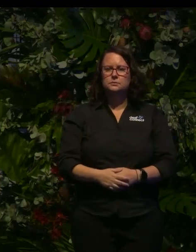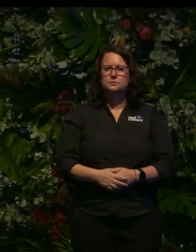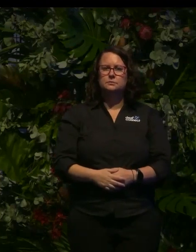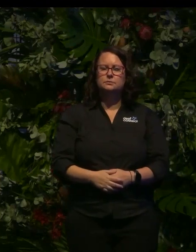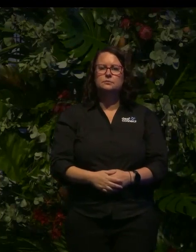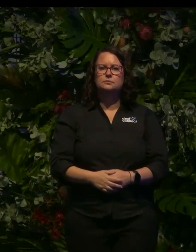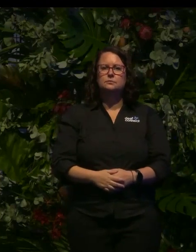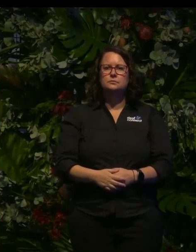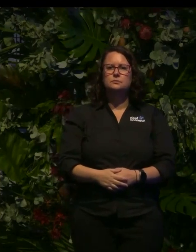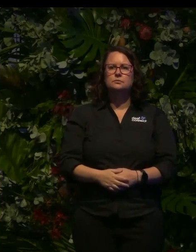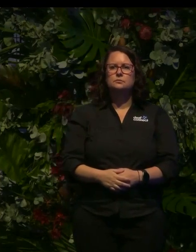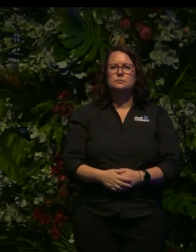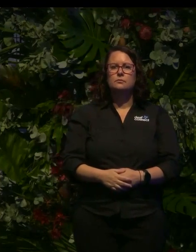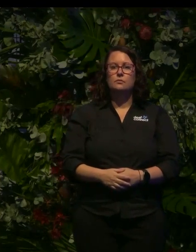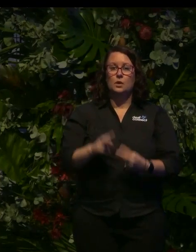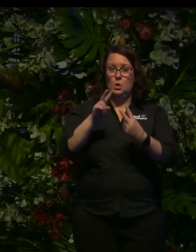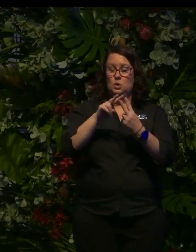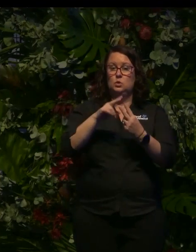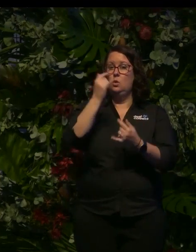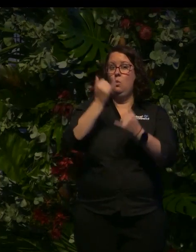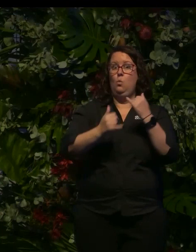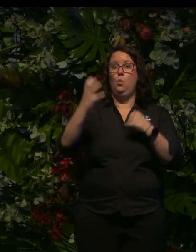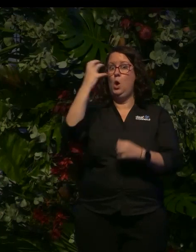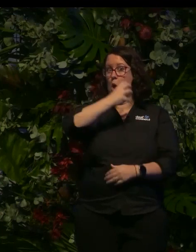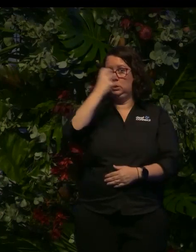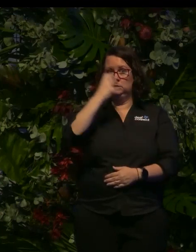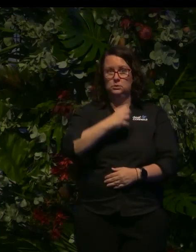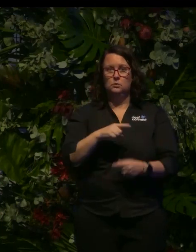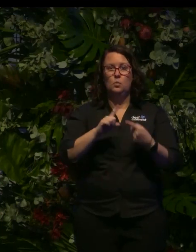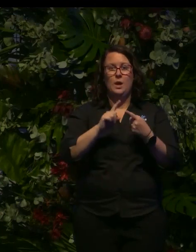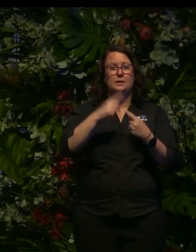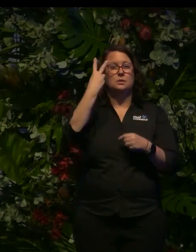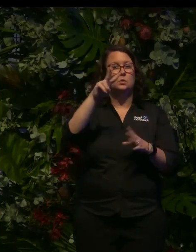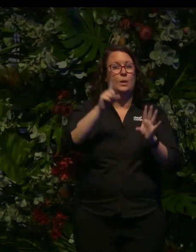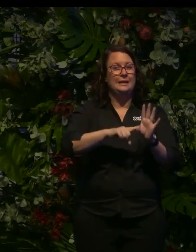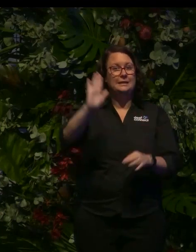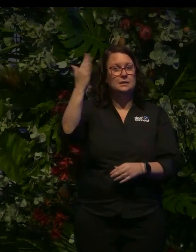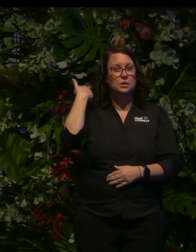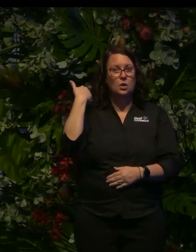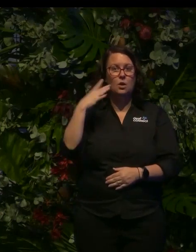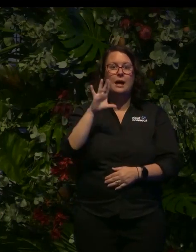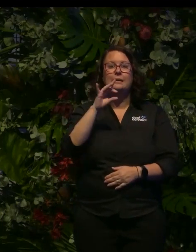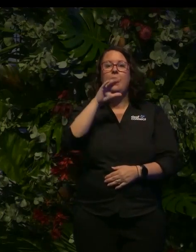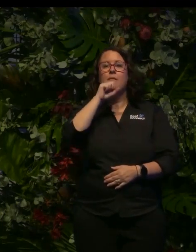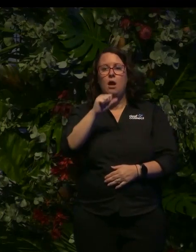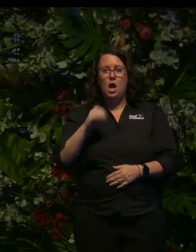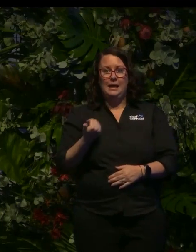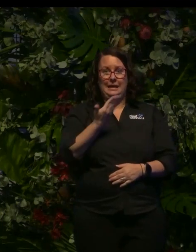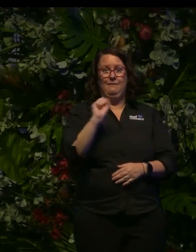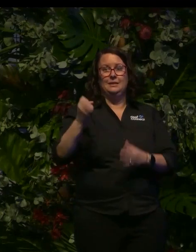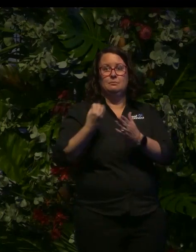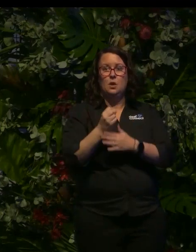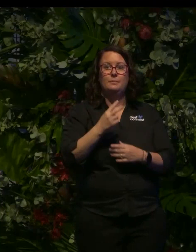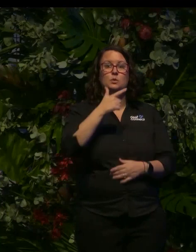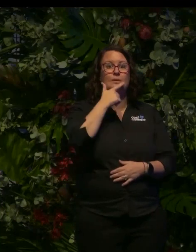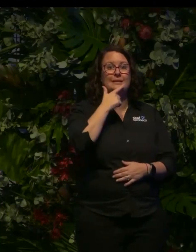these have, the two worst cases I would describe was the one 20 years ago, a gay guy supplies sperm to a lesbian couple.